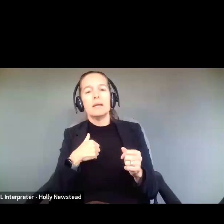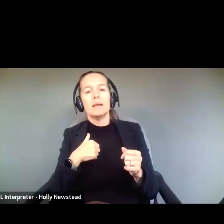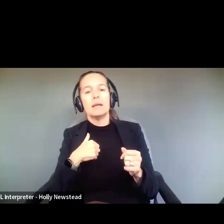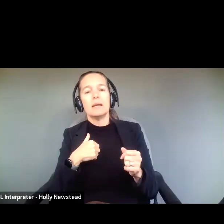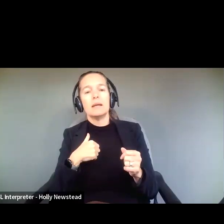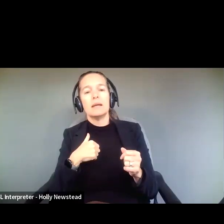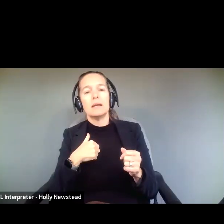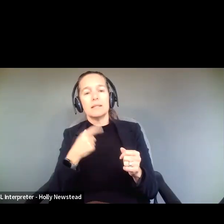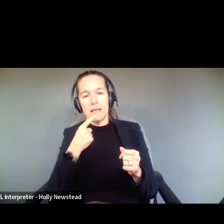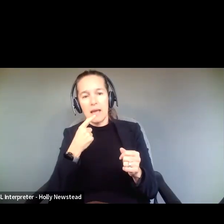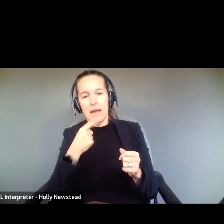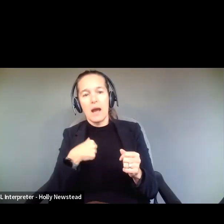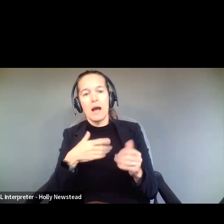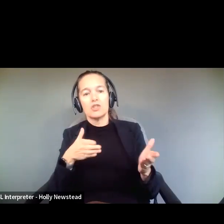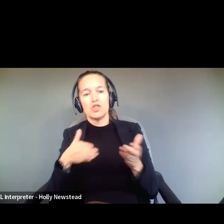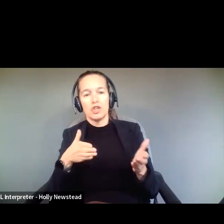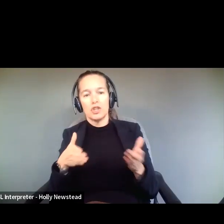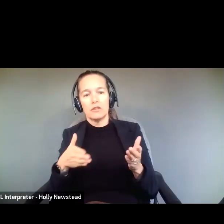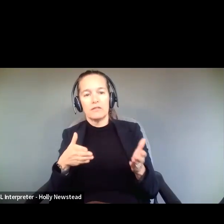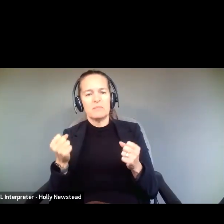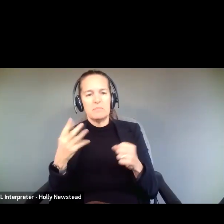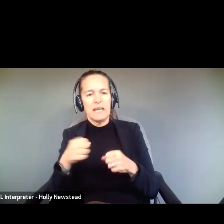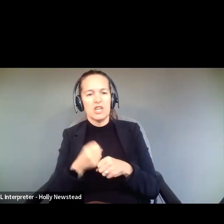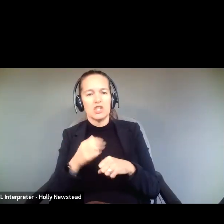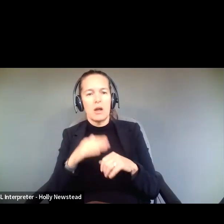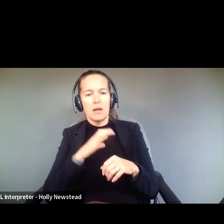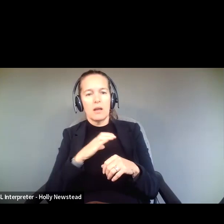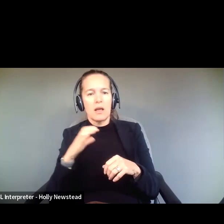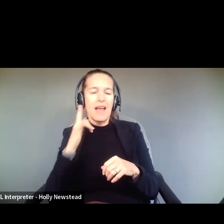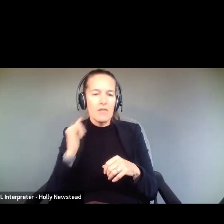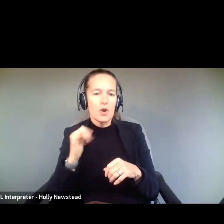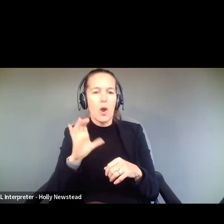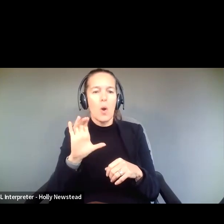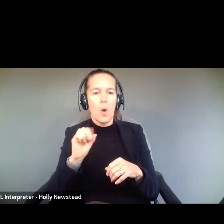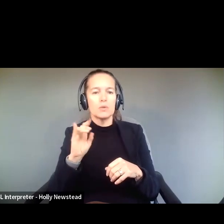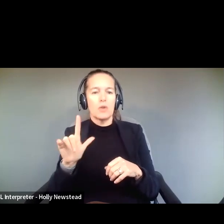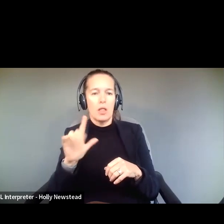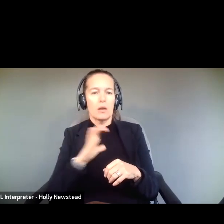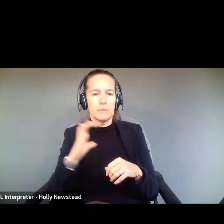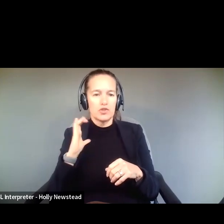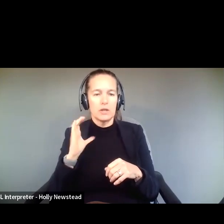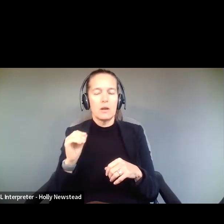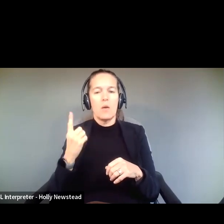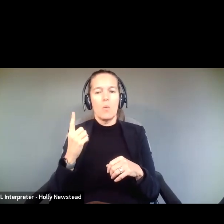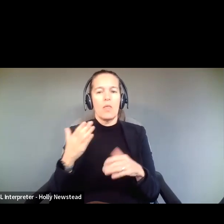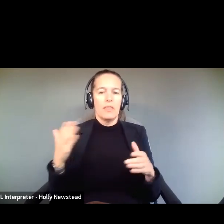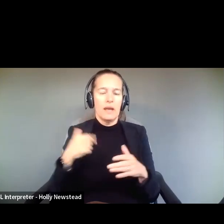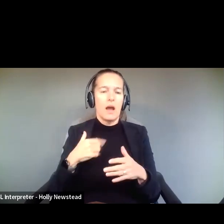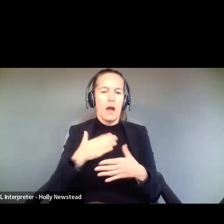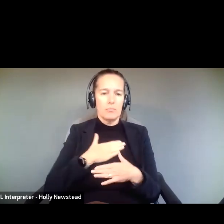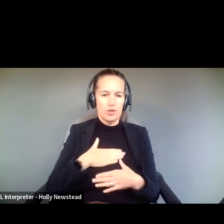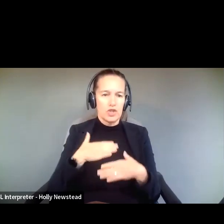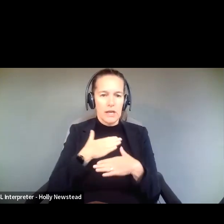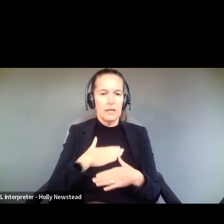say I served for many years on the California Coastal Commission, and one of the things that I grew to